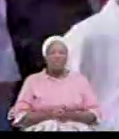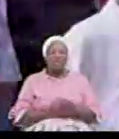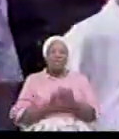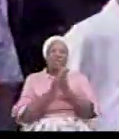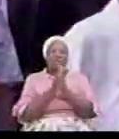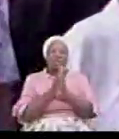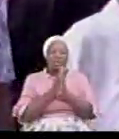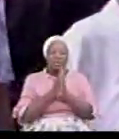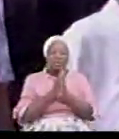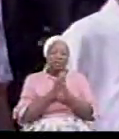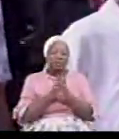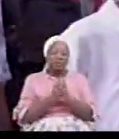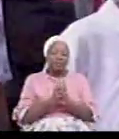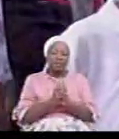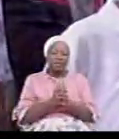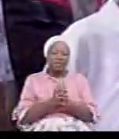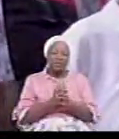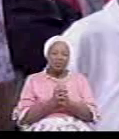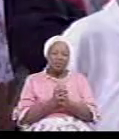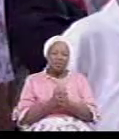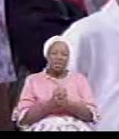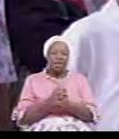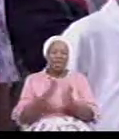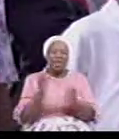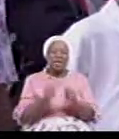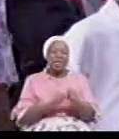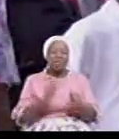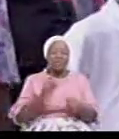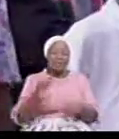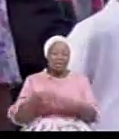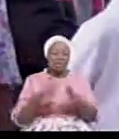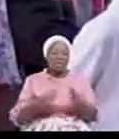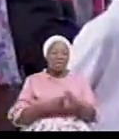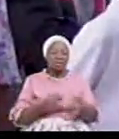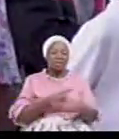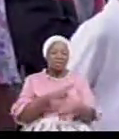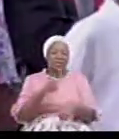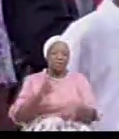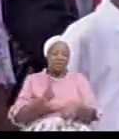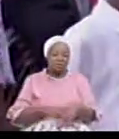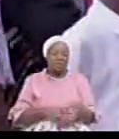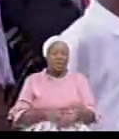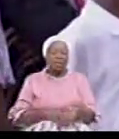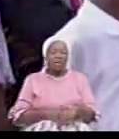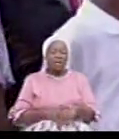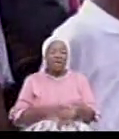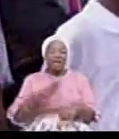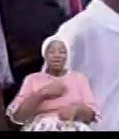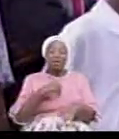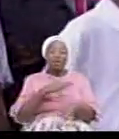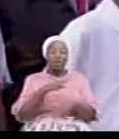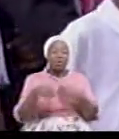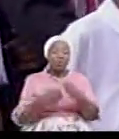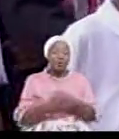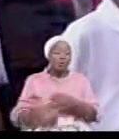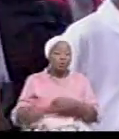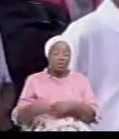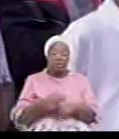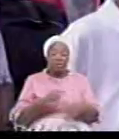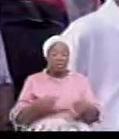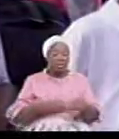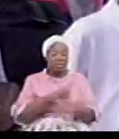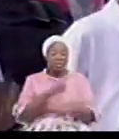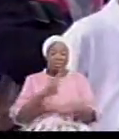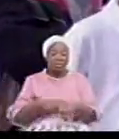everywhere in this nation, outside this nation, everywhere in the world,